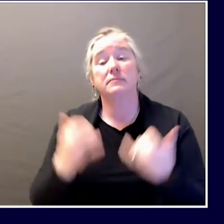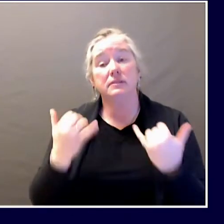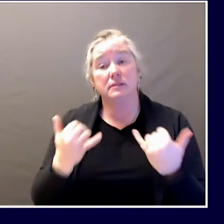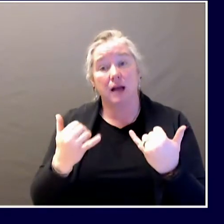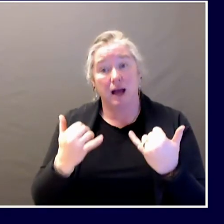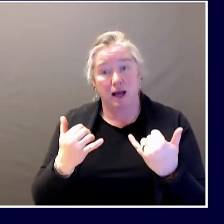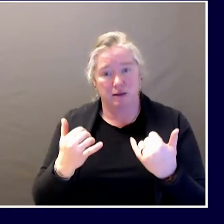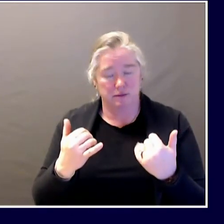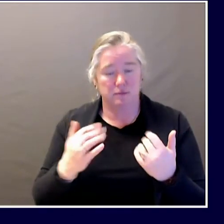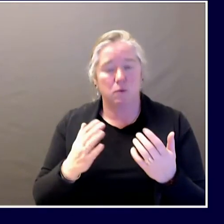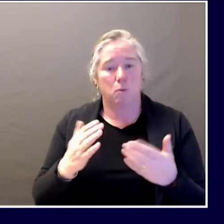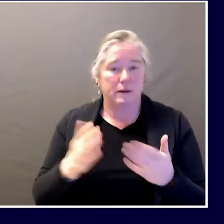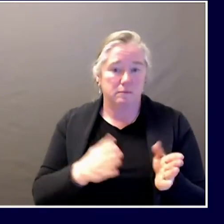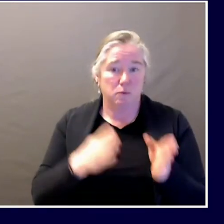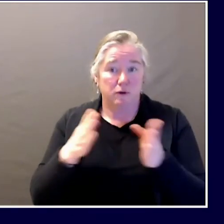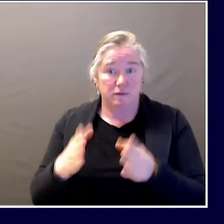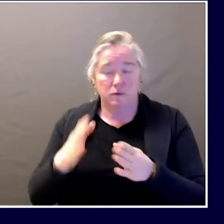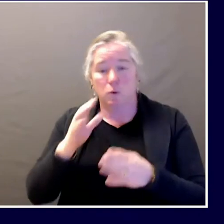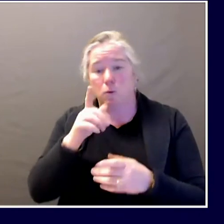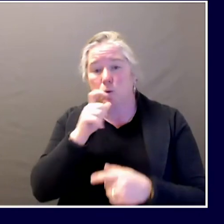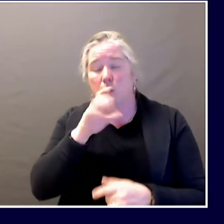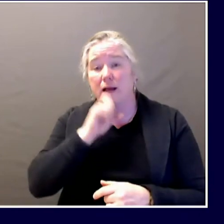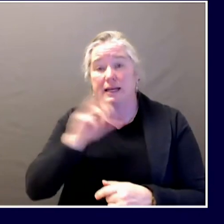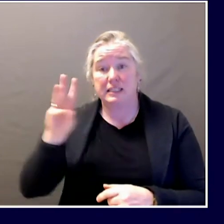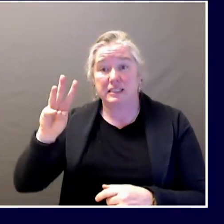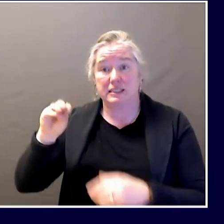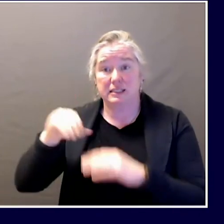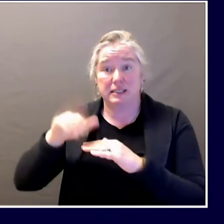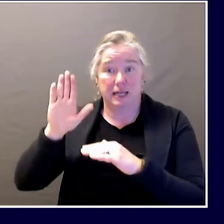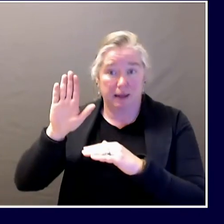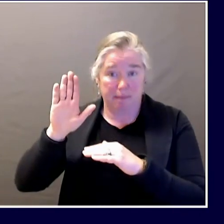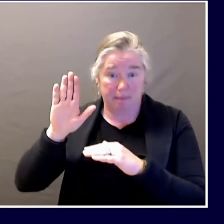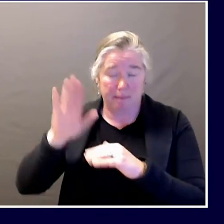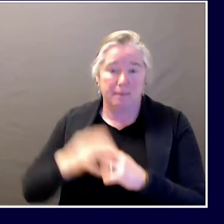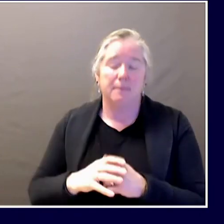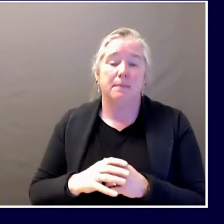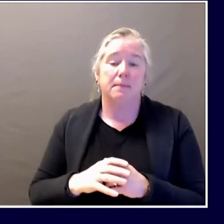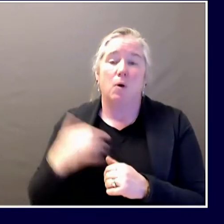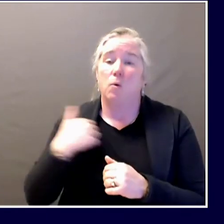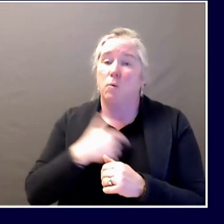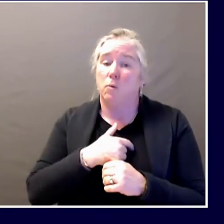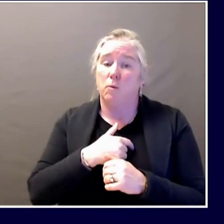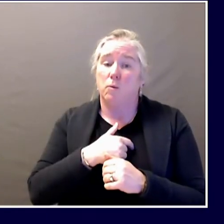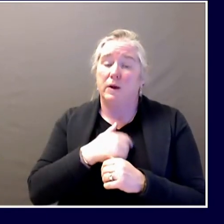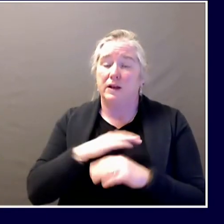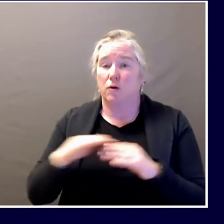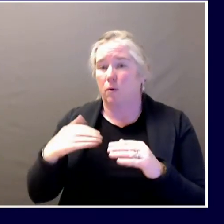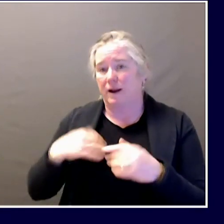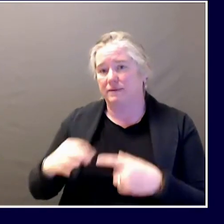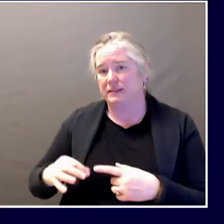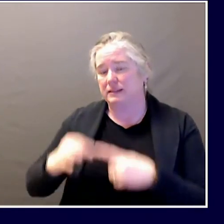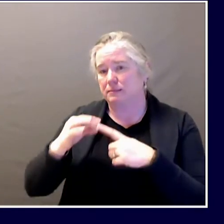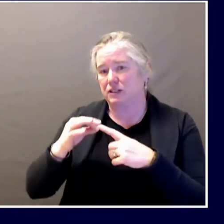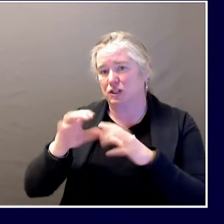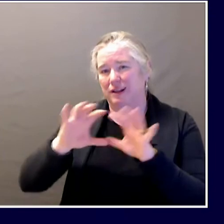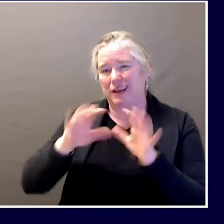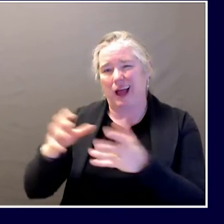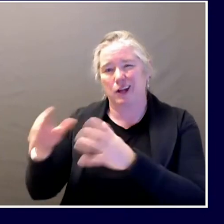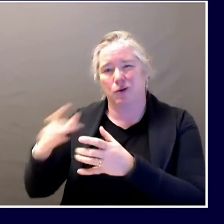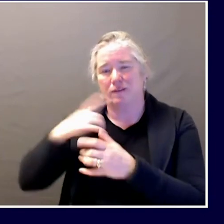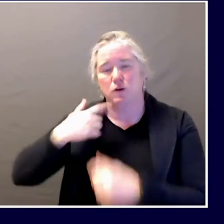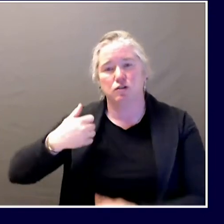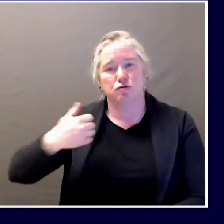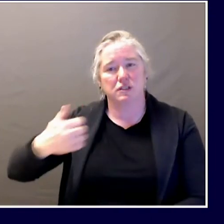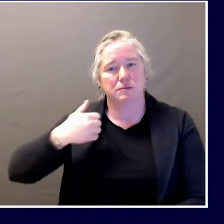or over the age of 60, qualify for vaccination. We don't have a special vaccination category for transportation